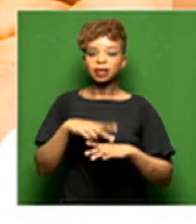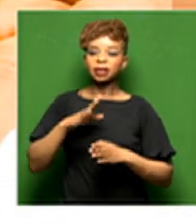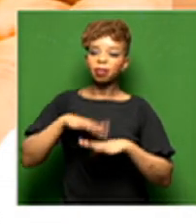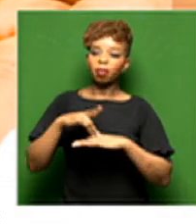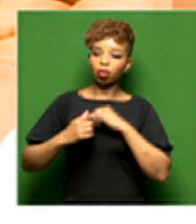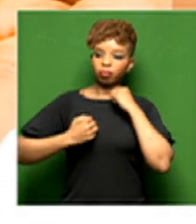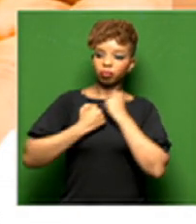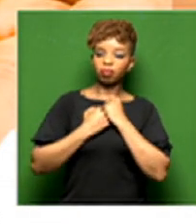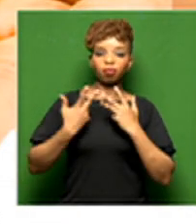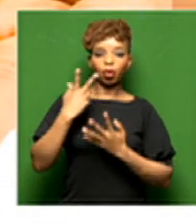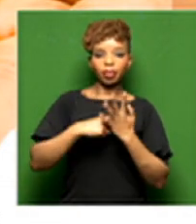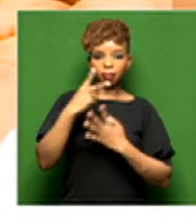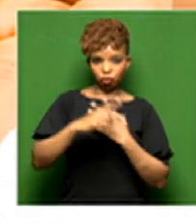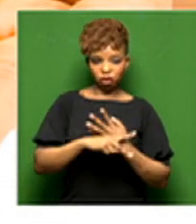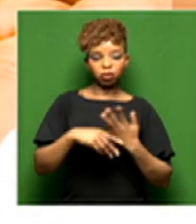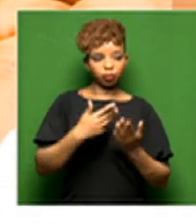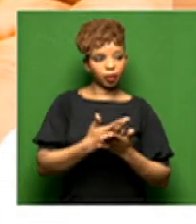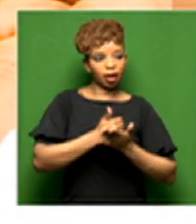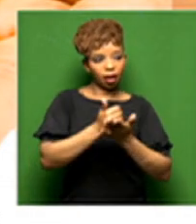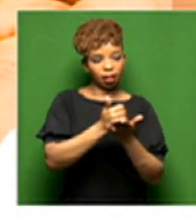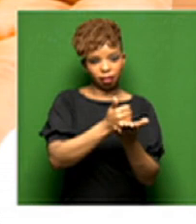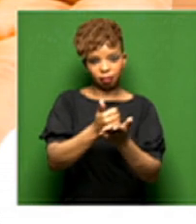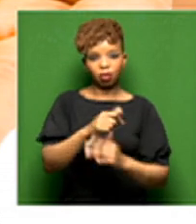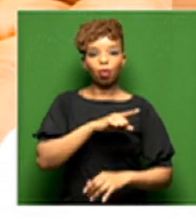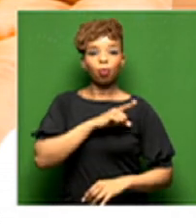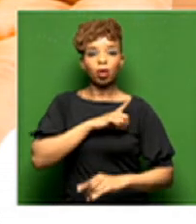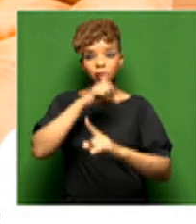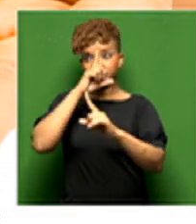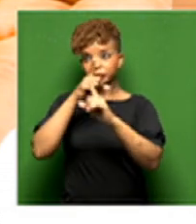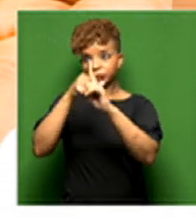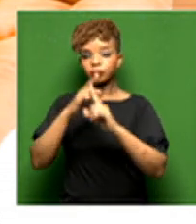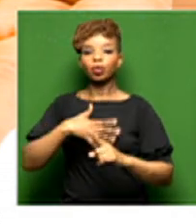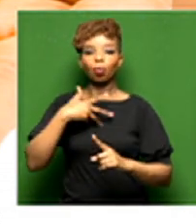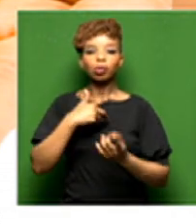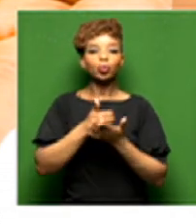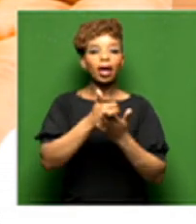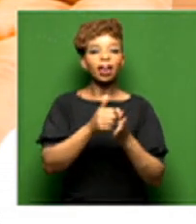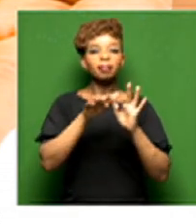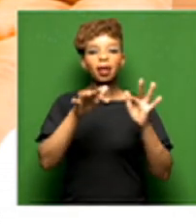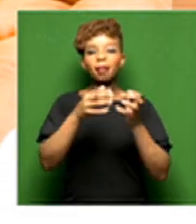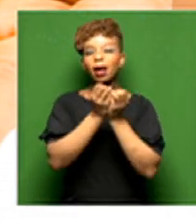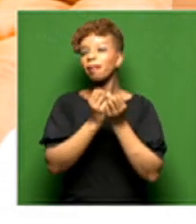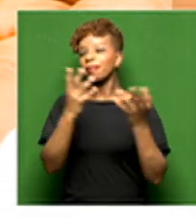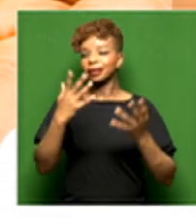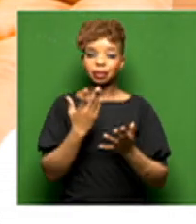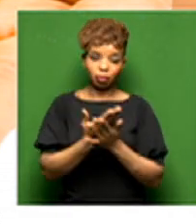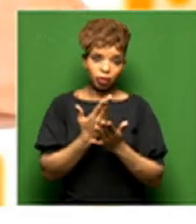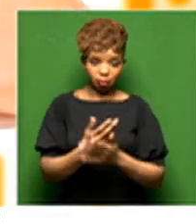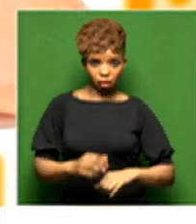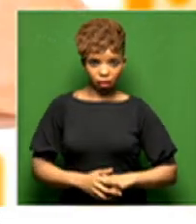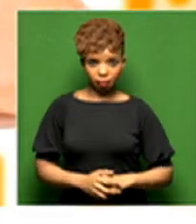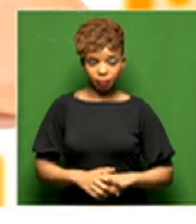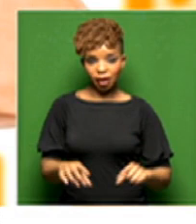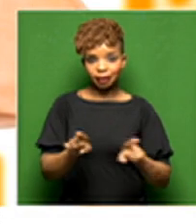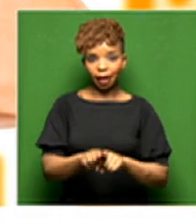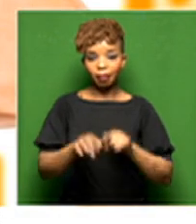philanthropic, but the intention is really to help as many people as possible and really get the news out there. These people